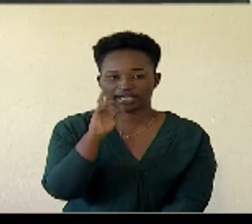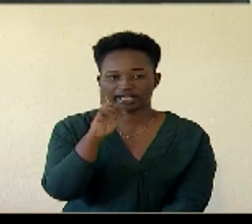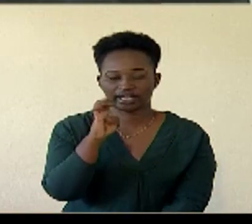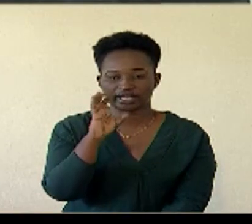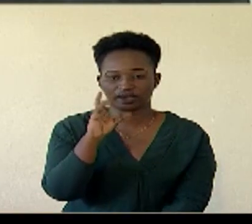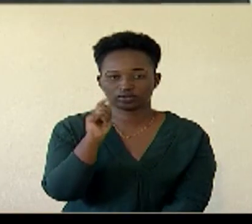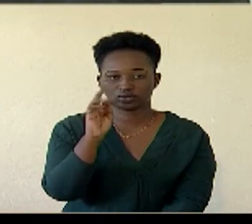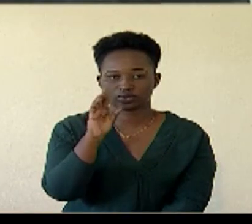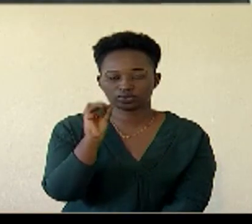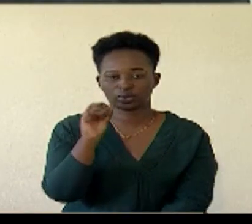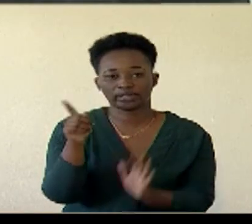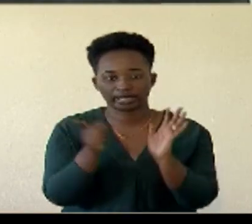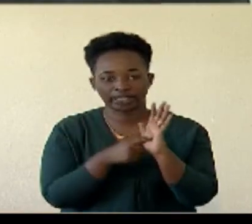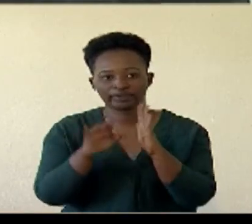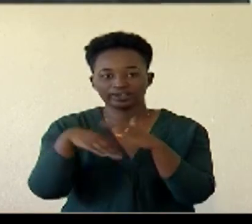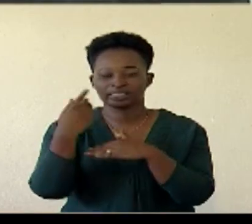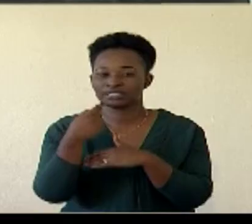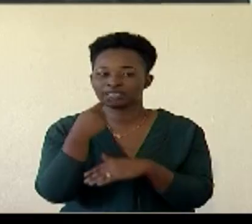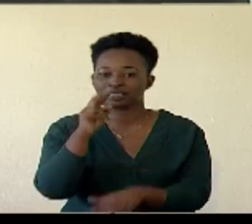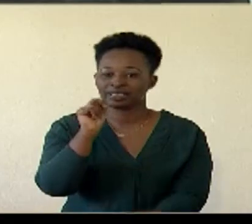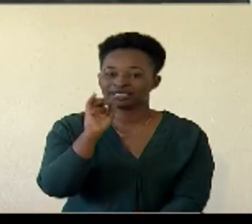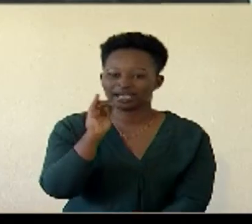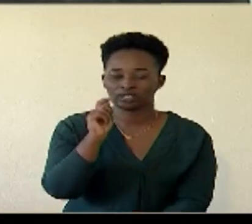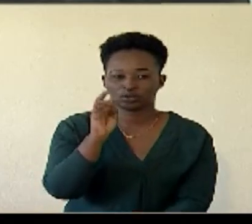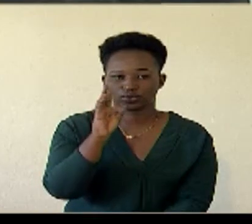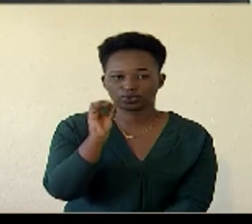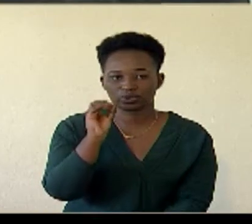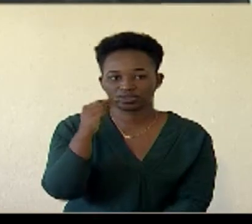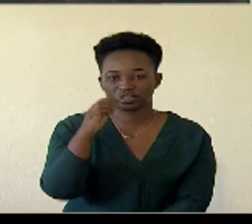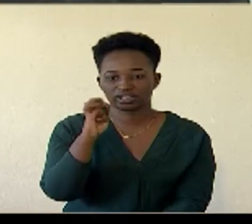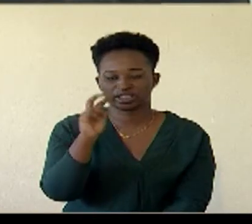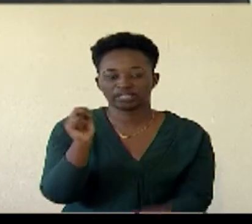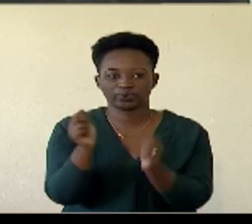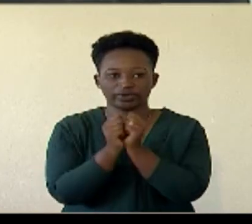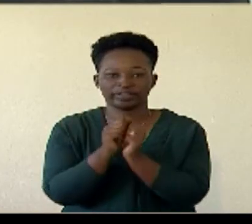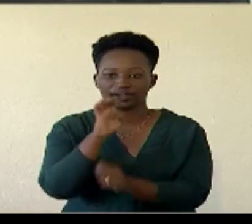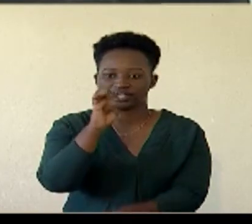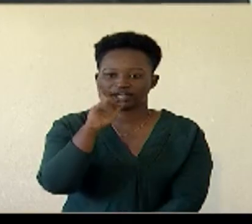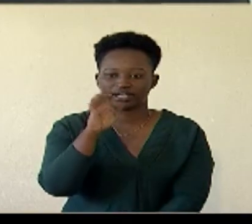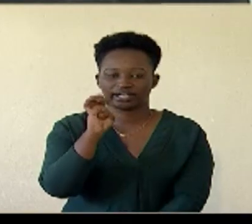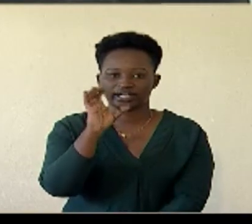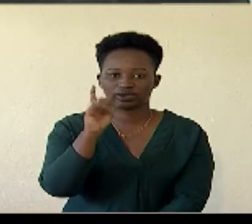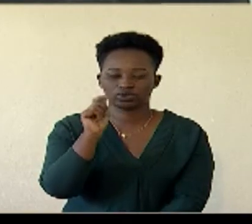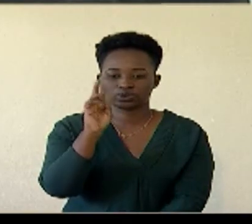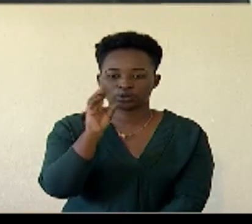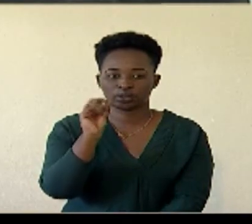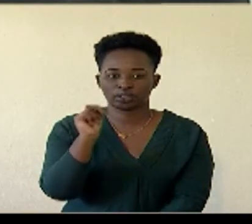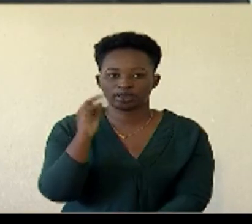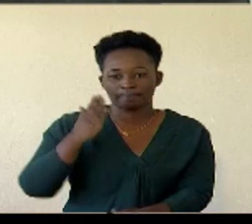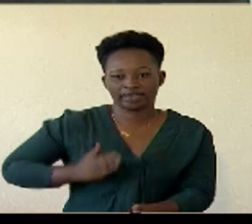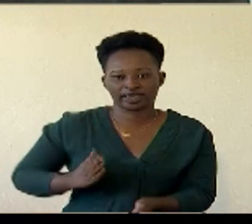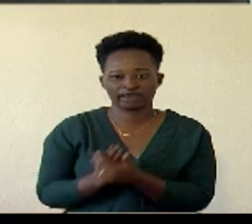nitrogen with electron-rich, which behaves as a nucleophile, now will